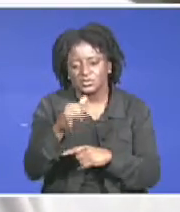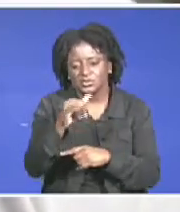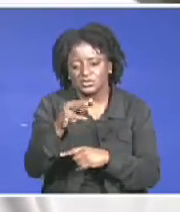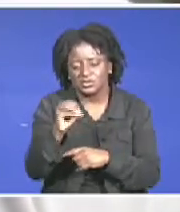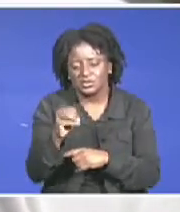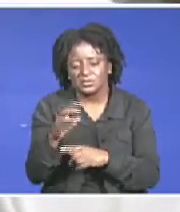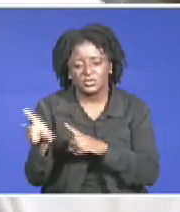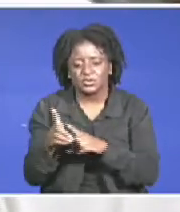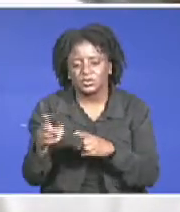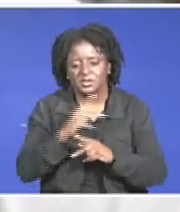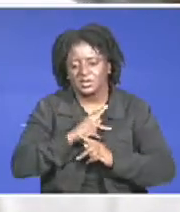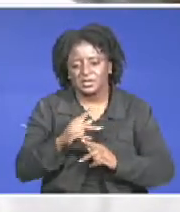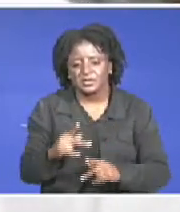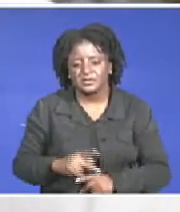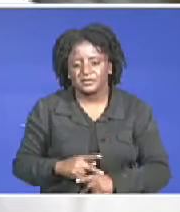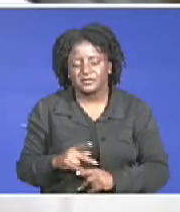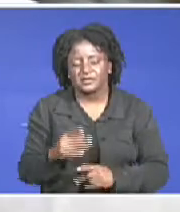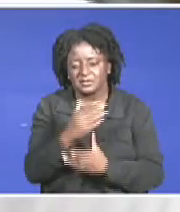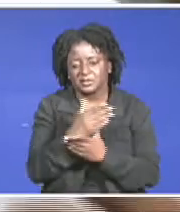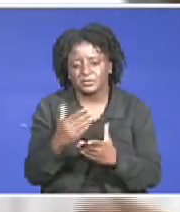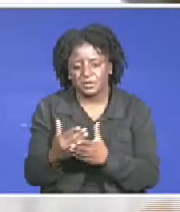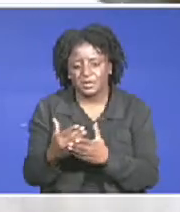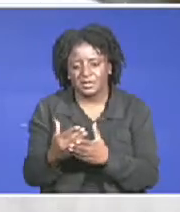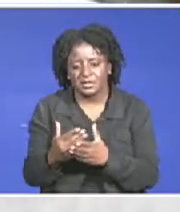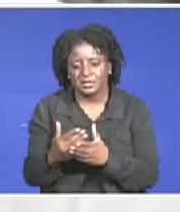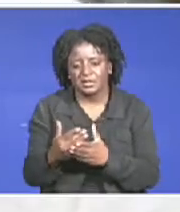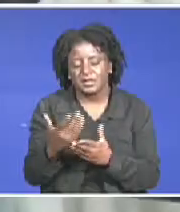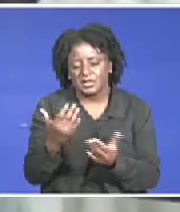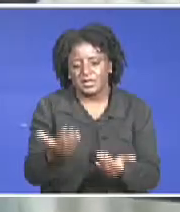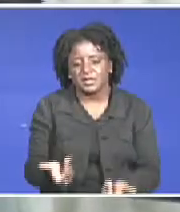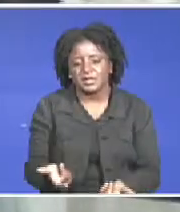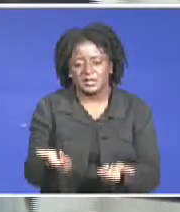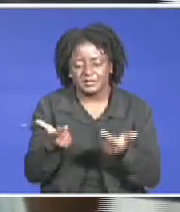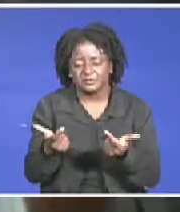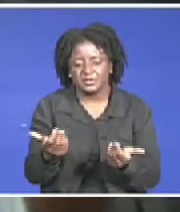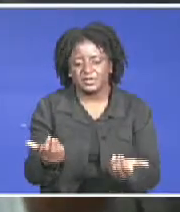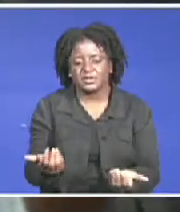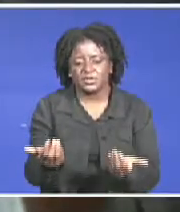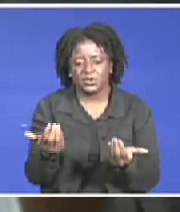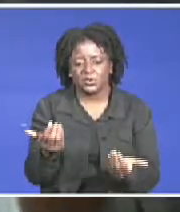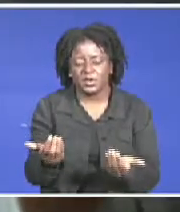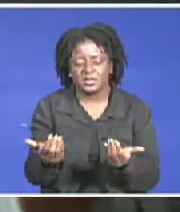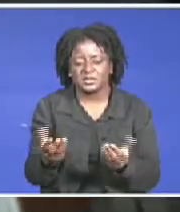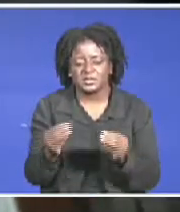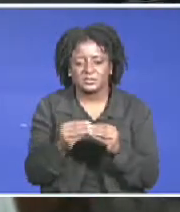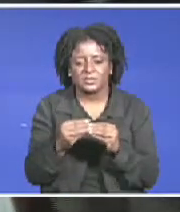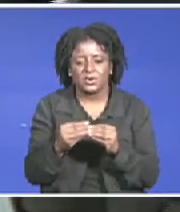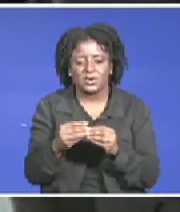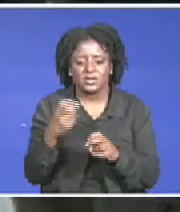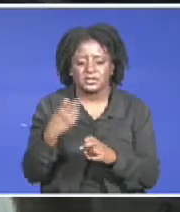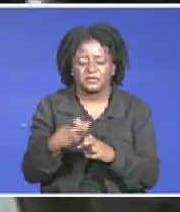the physical aspect, like lifting weights and stuff. It's been a lot more difficult